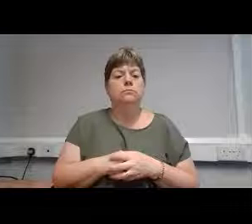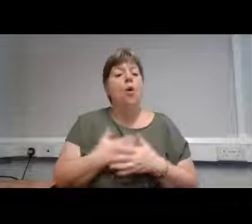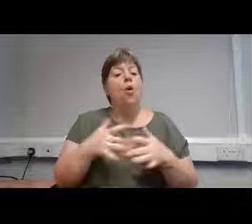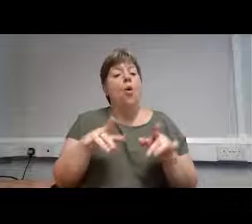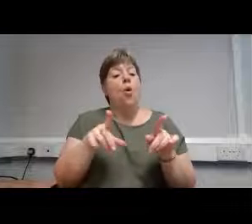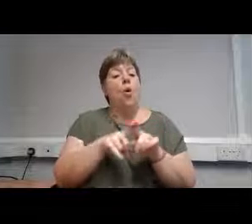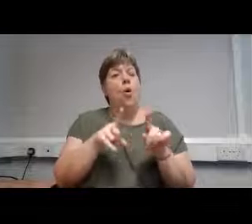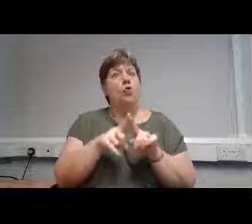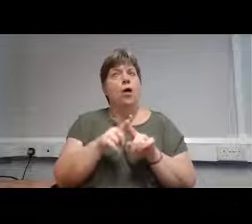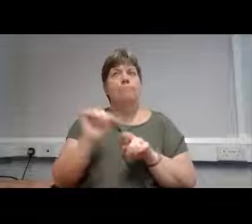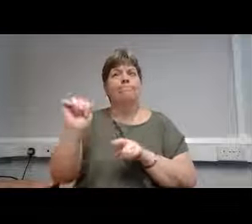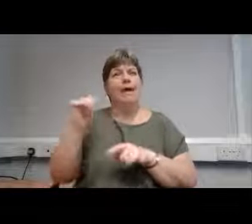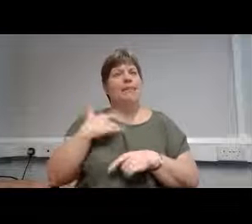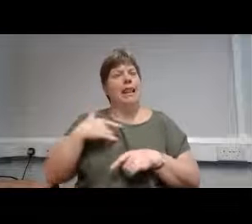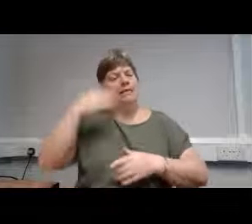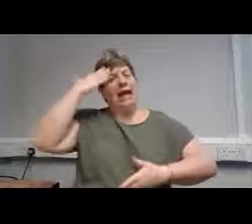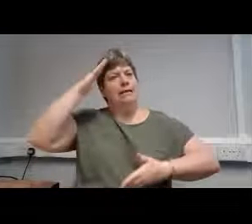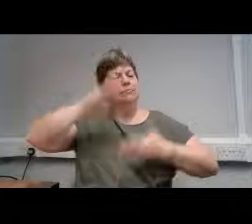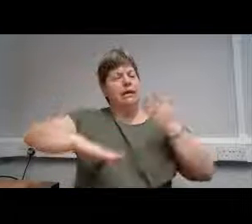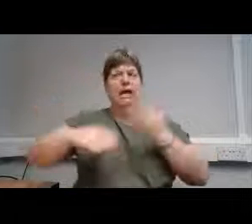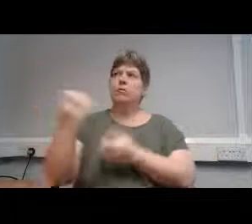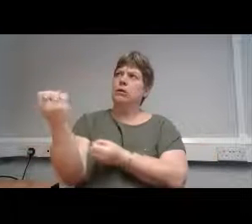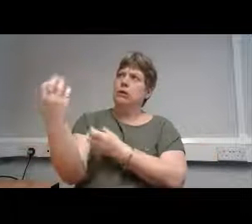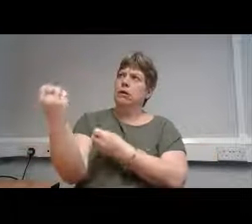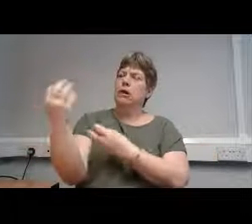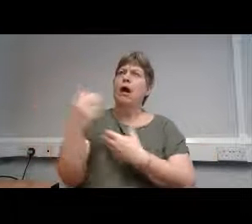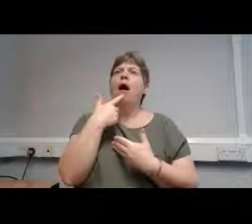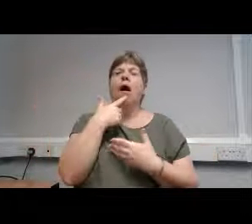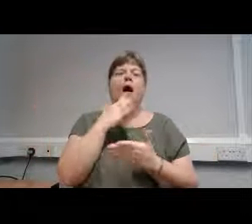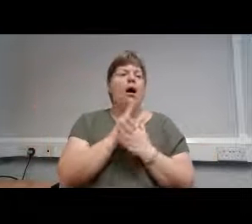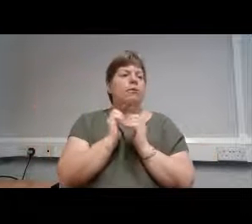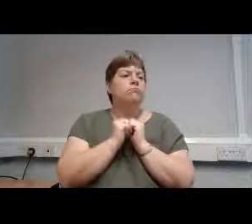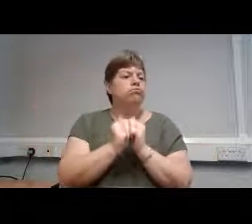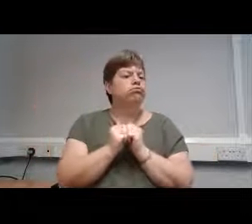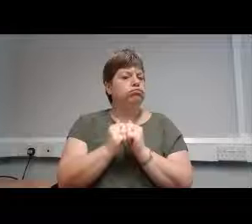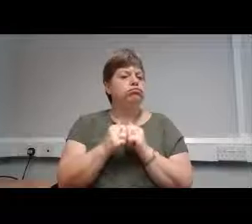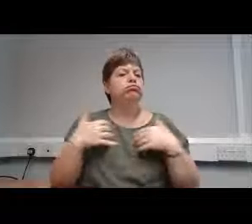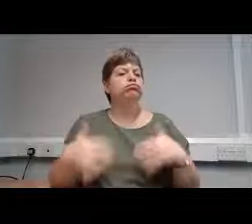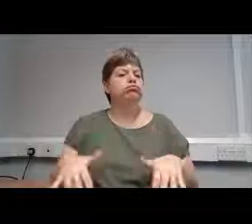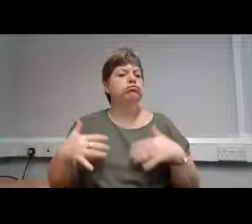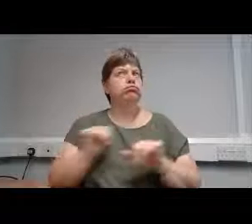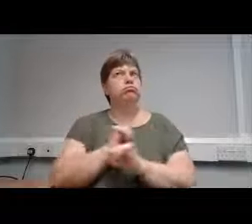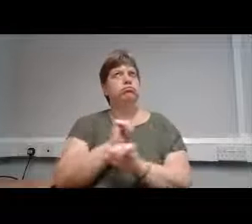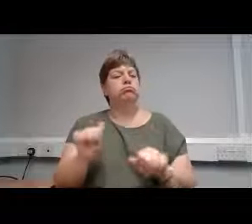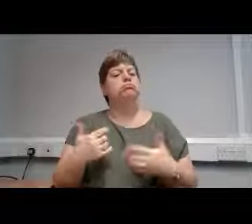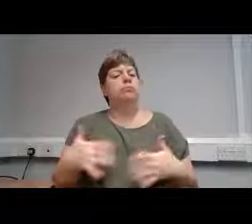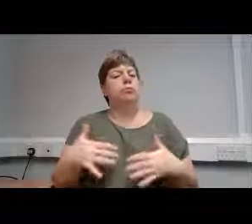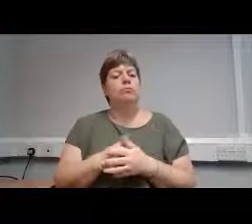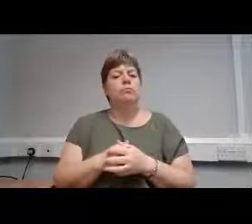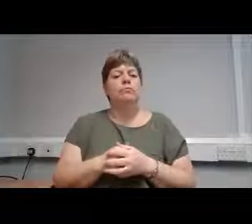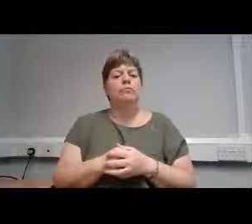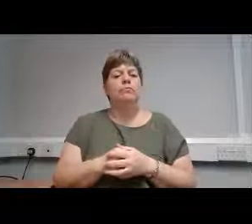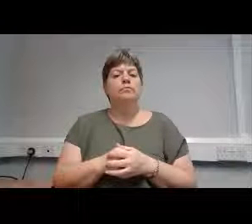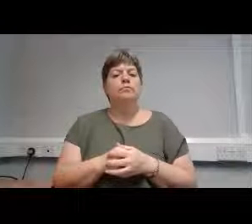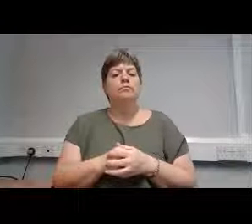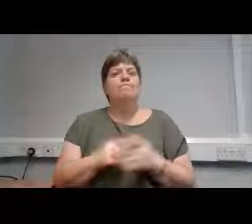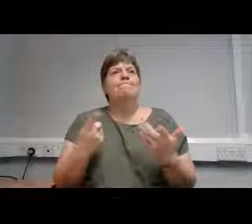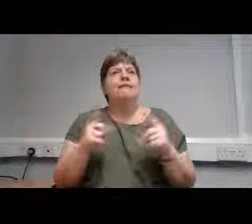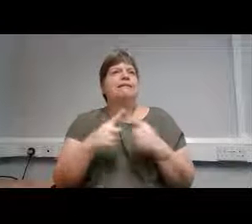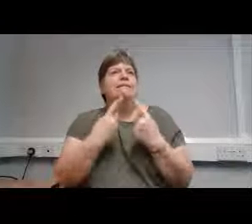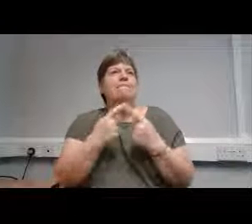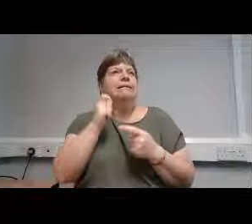Also, the lived experience input into that training has been valued by quite a few of the staff that have done that. The tips and